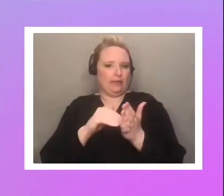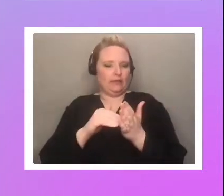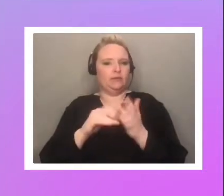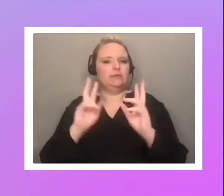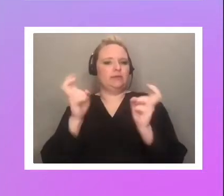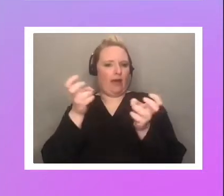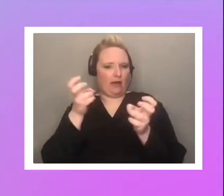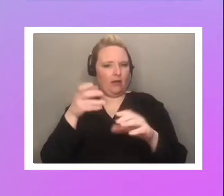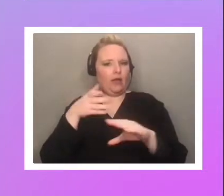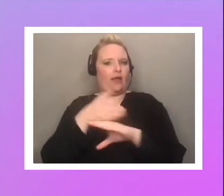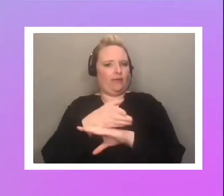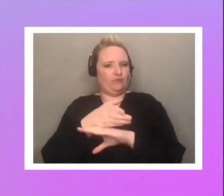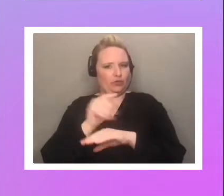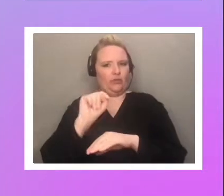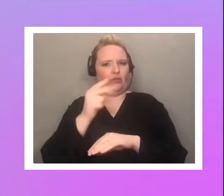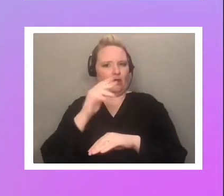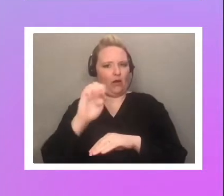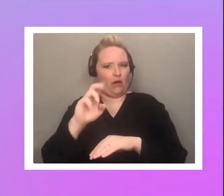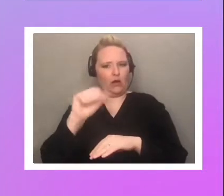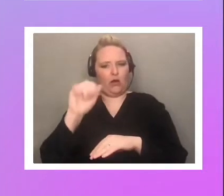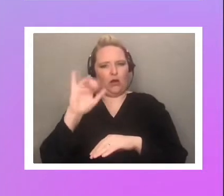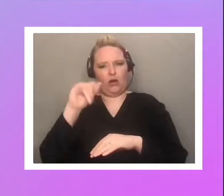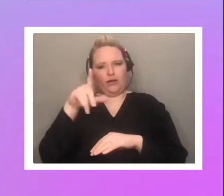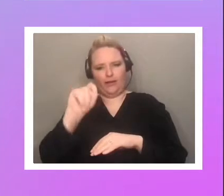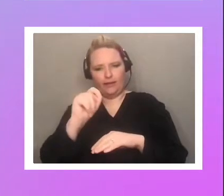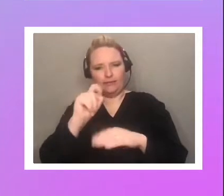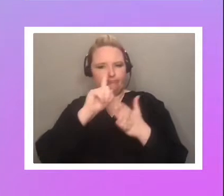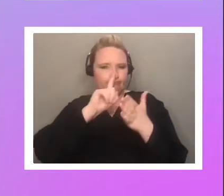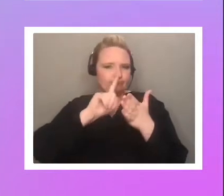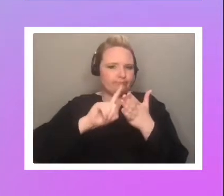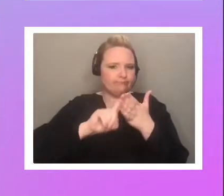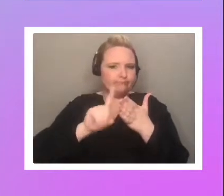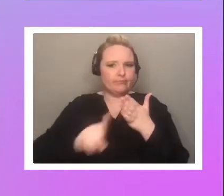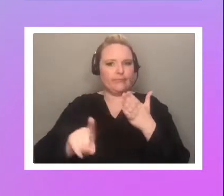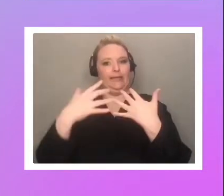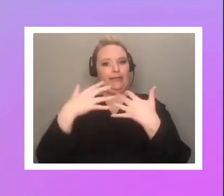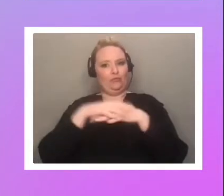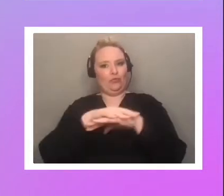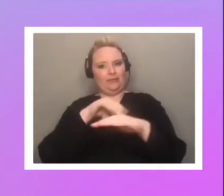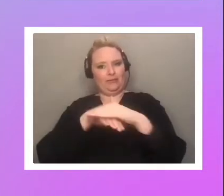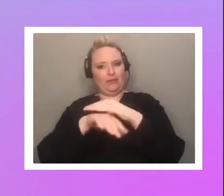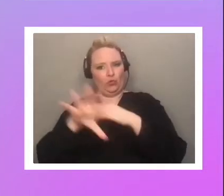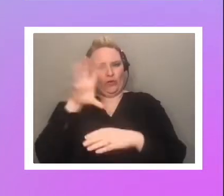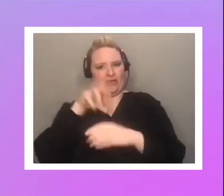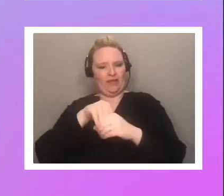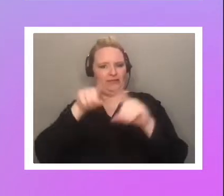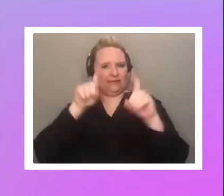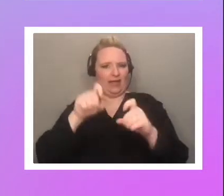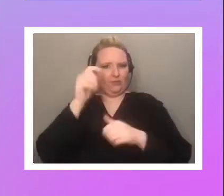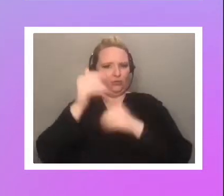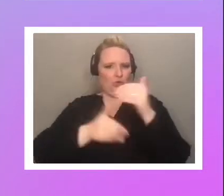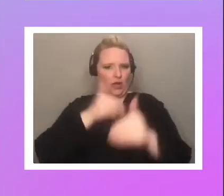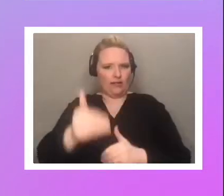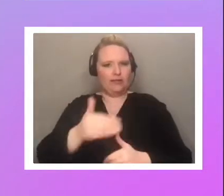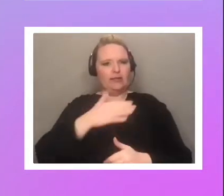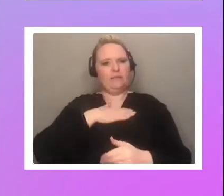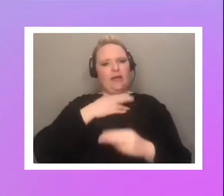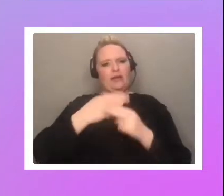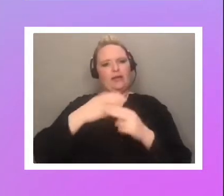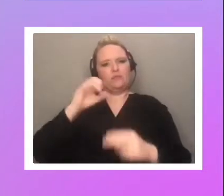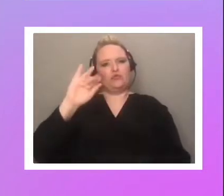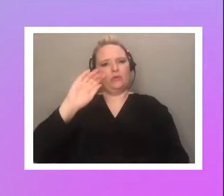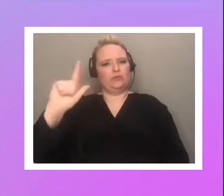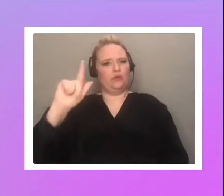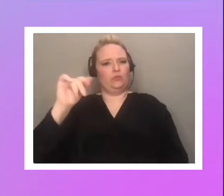Audit, Integrating Accessibility into the Testing Process. I am Crystal